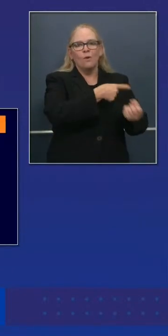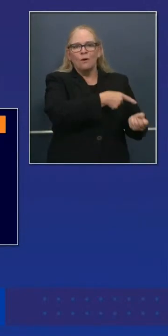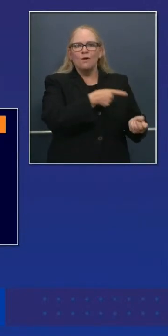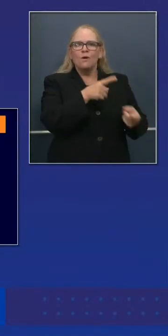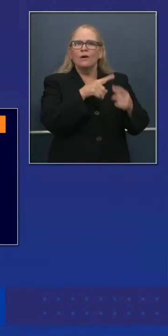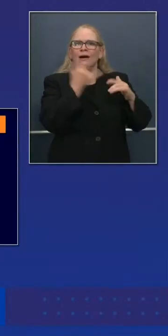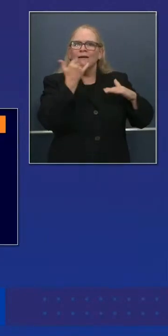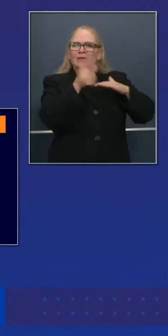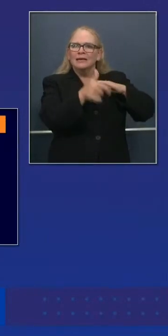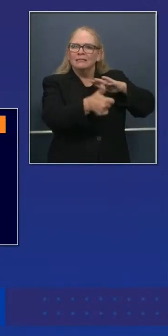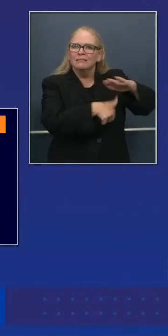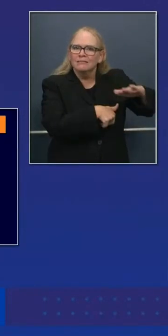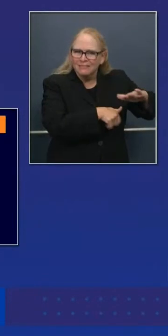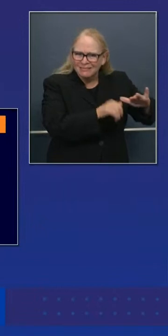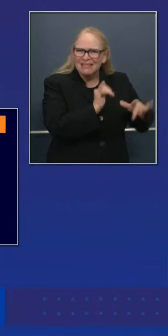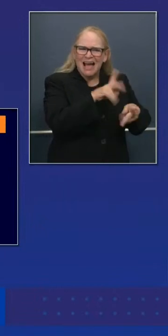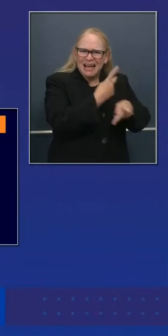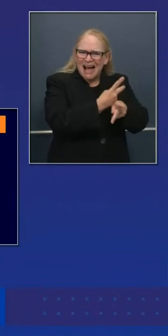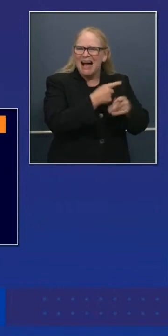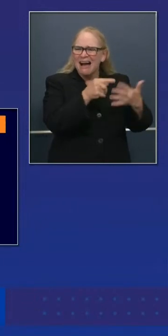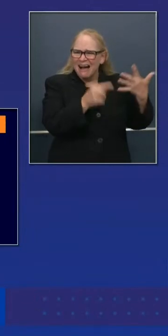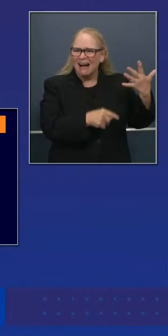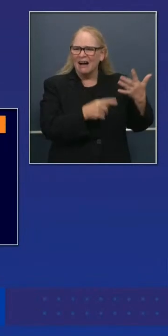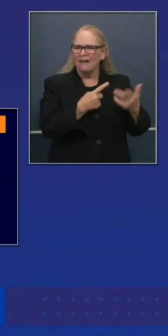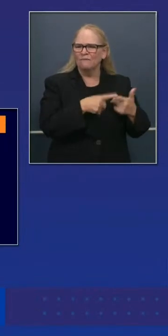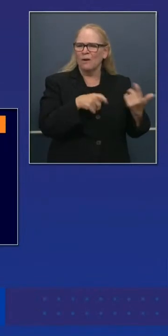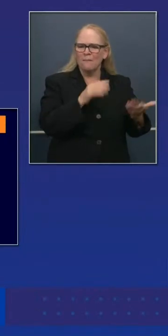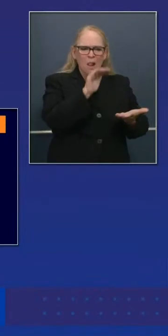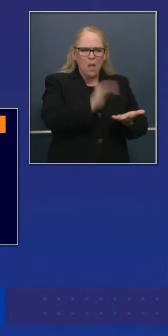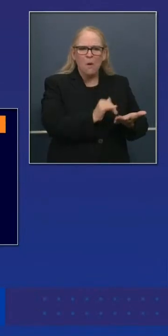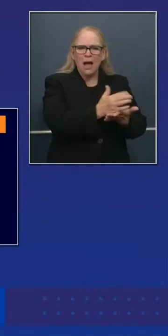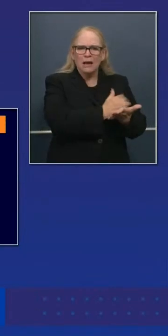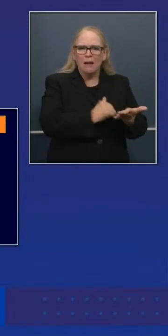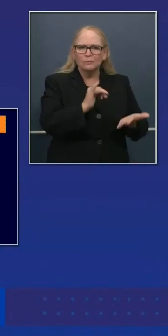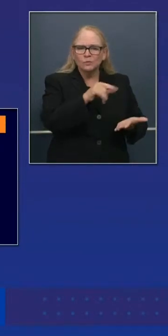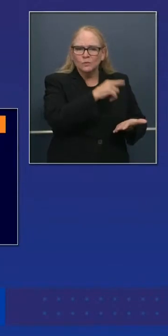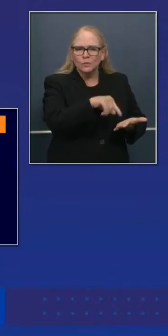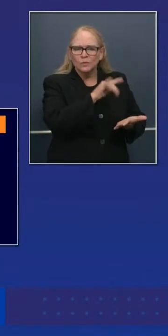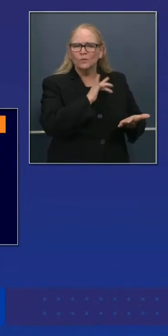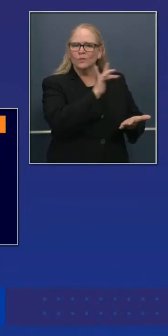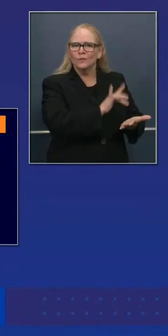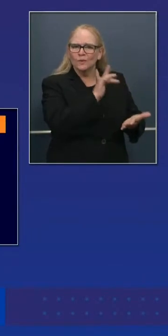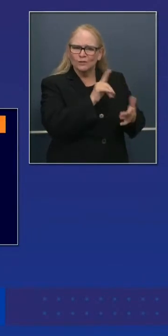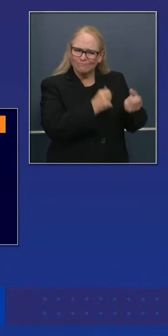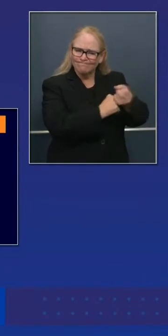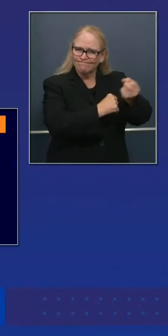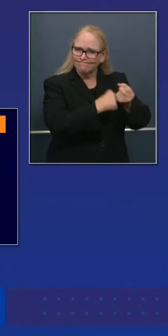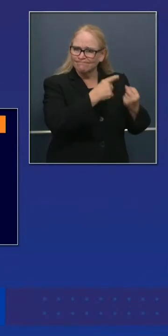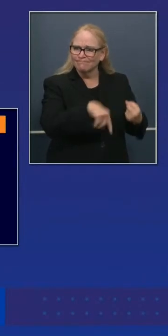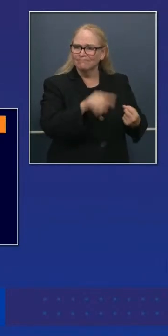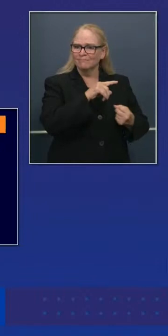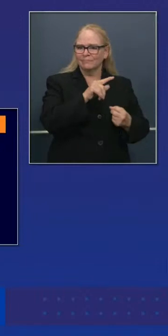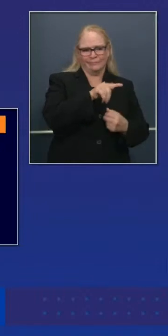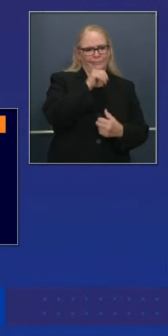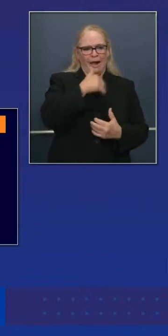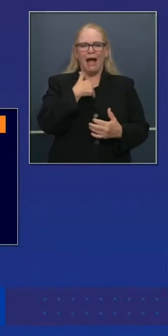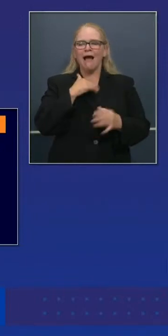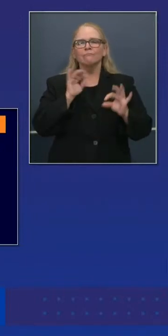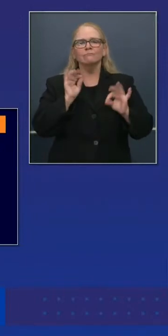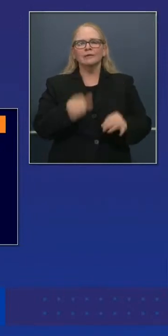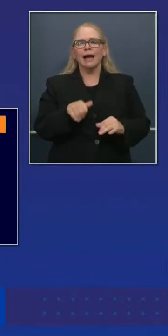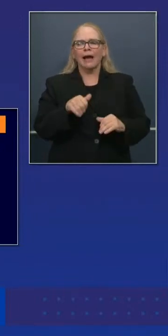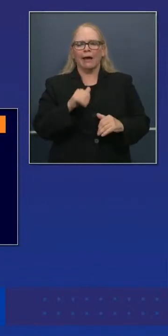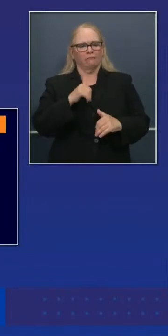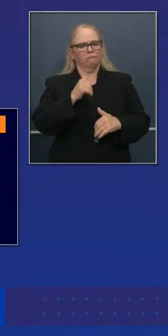particularly low-income families that simply don't have the support or capacity to isolate, to quarantine. And so